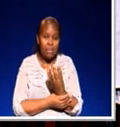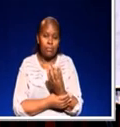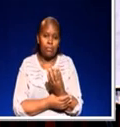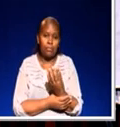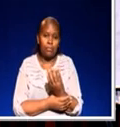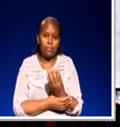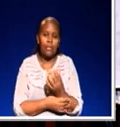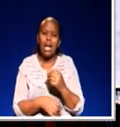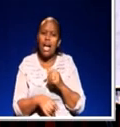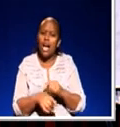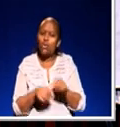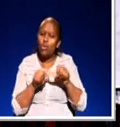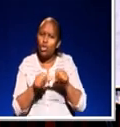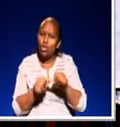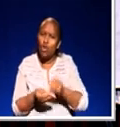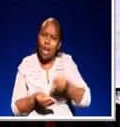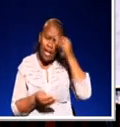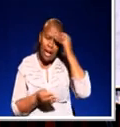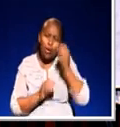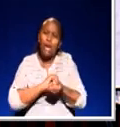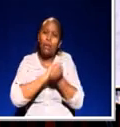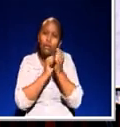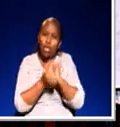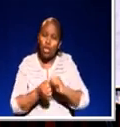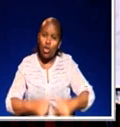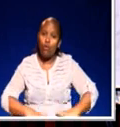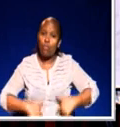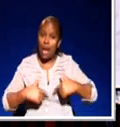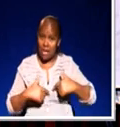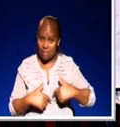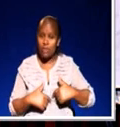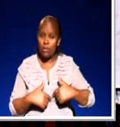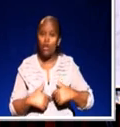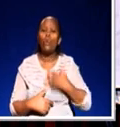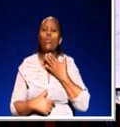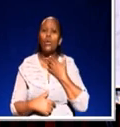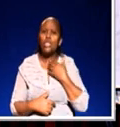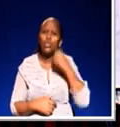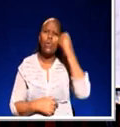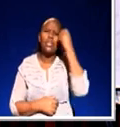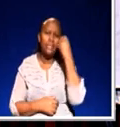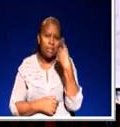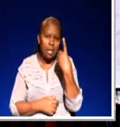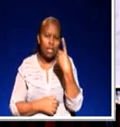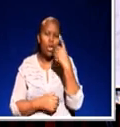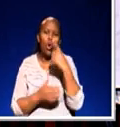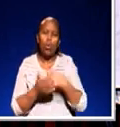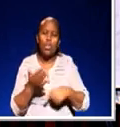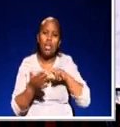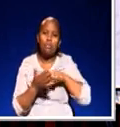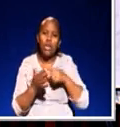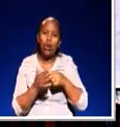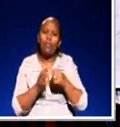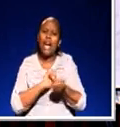we look at adaptation in plants, my dear learner, first I would want us to understand what we mean